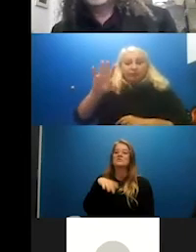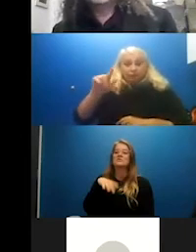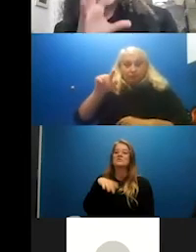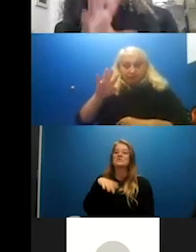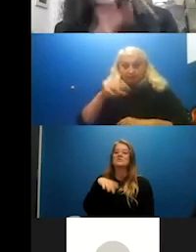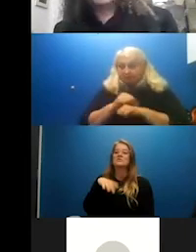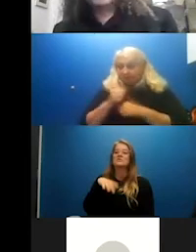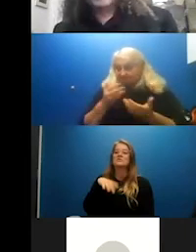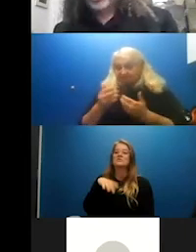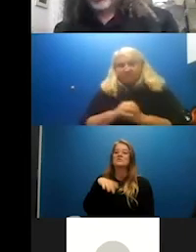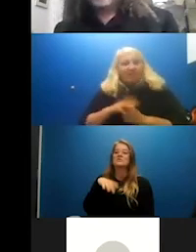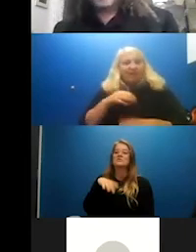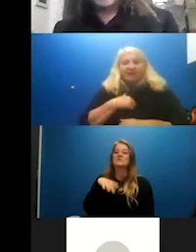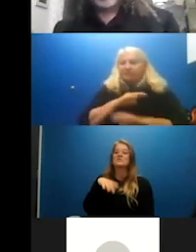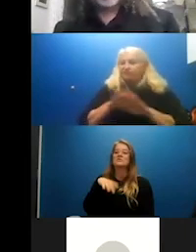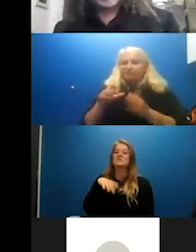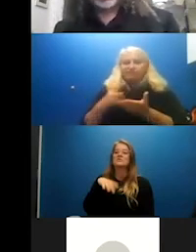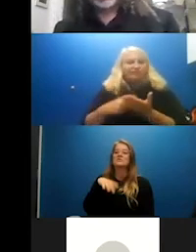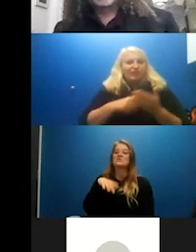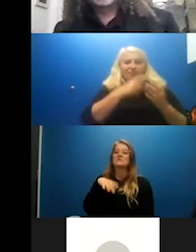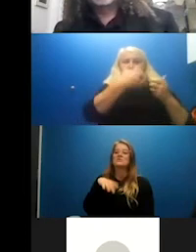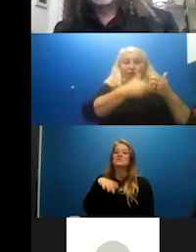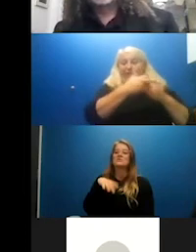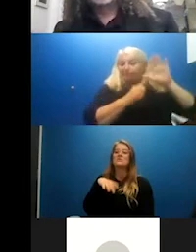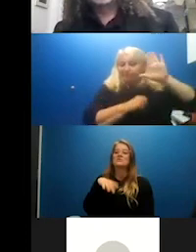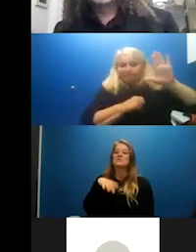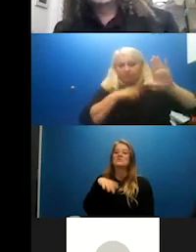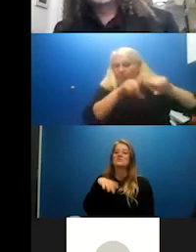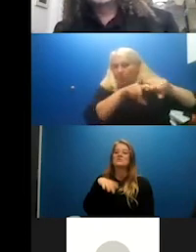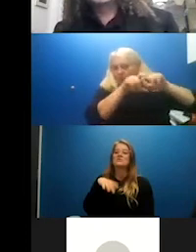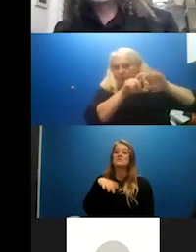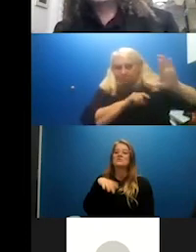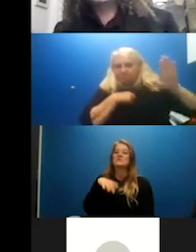I don't talk about the problems, we focus on the opportunities.